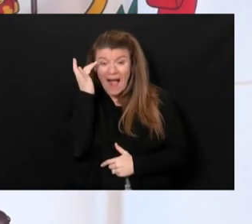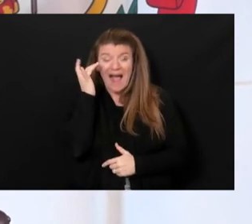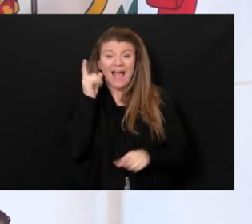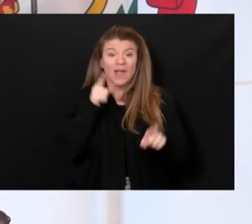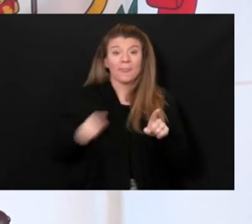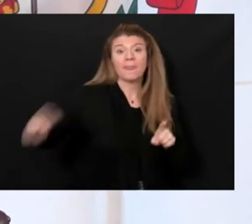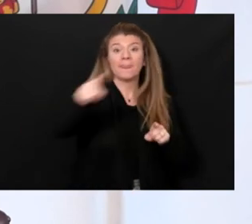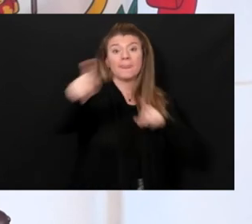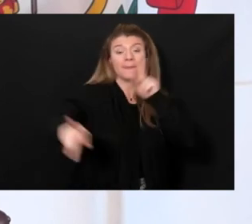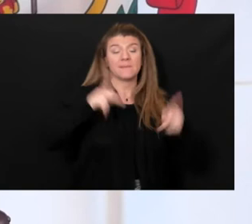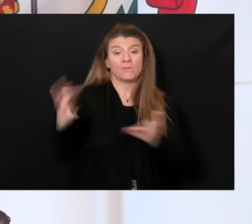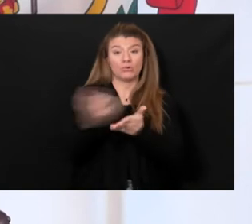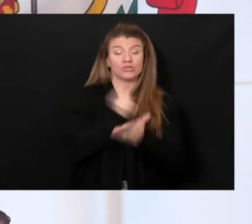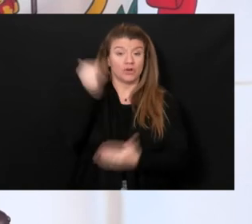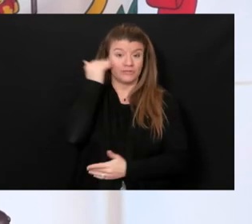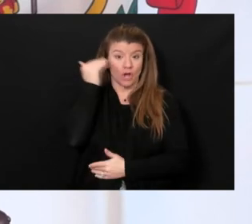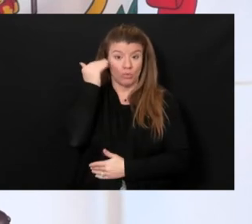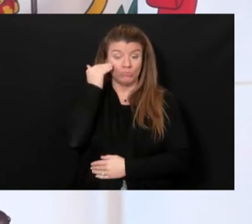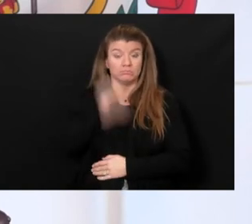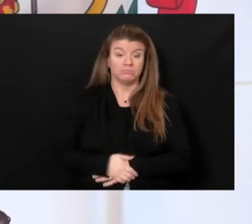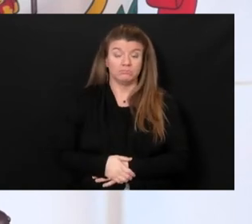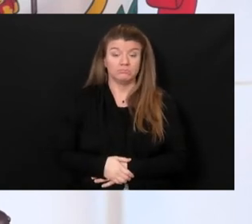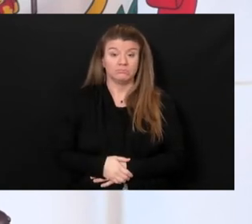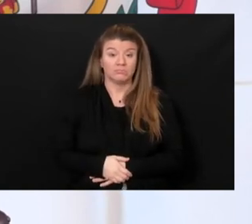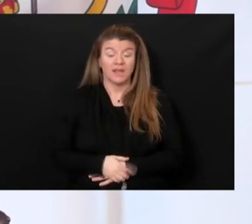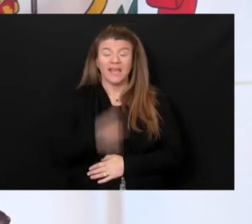know. It is